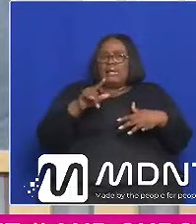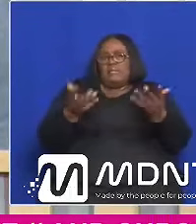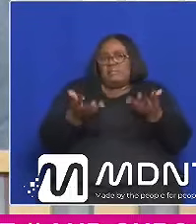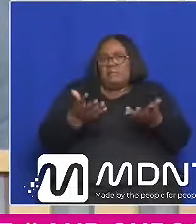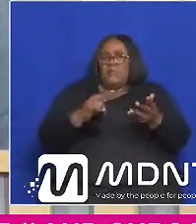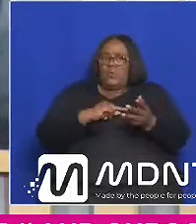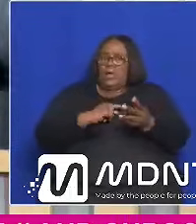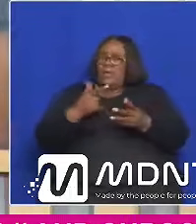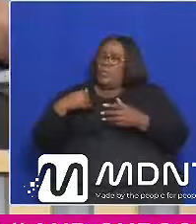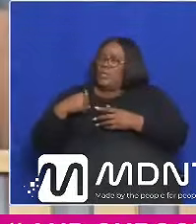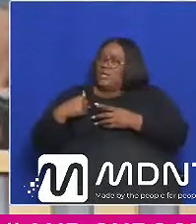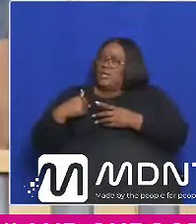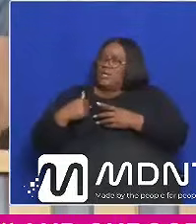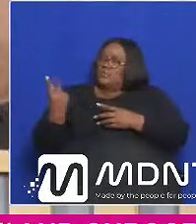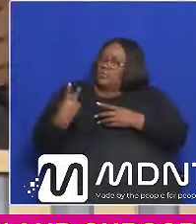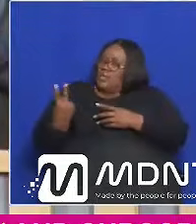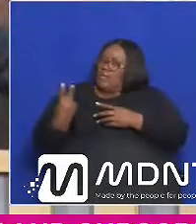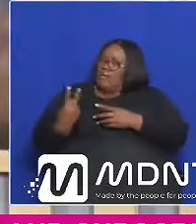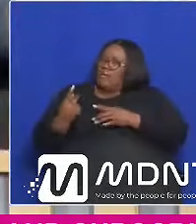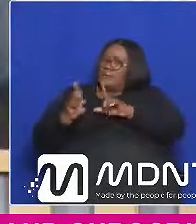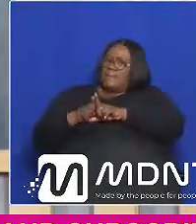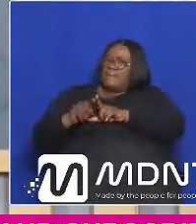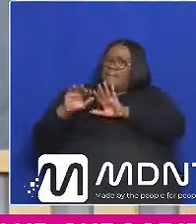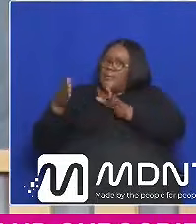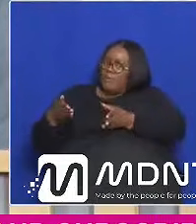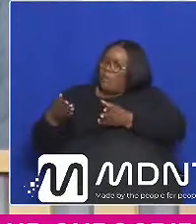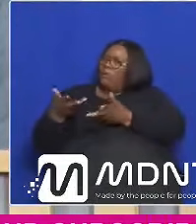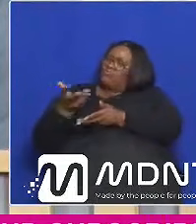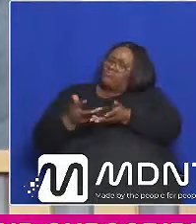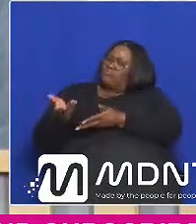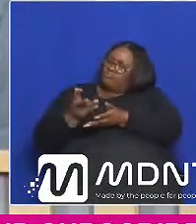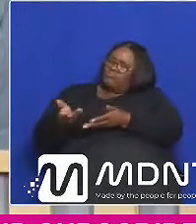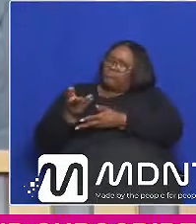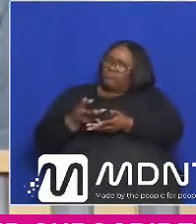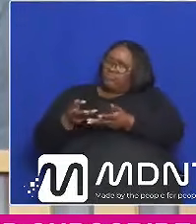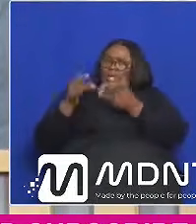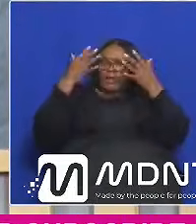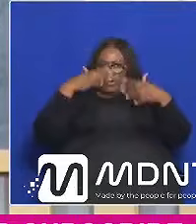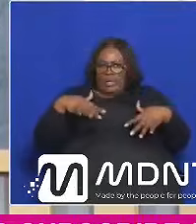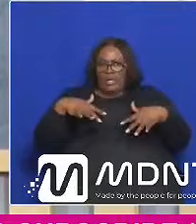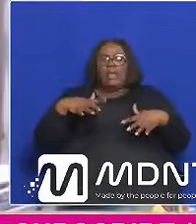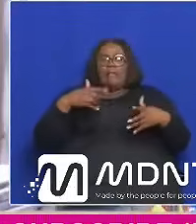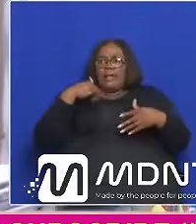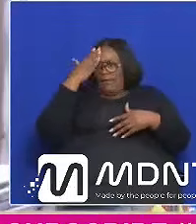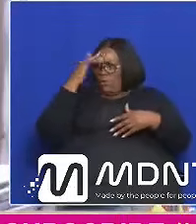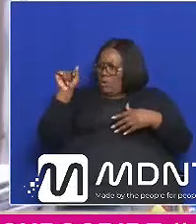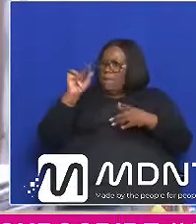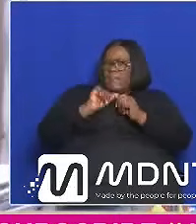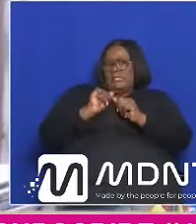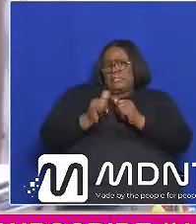the same table together. Okay. That's when I got to know him better. And you say this